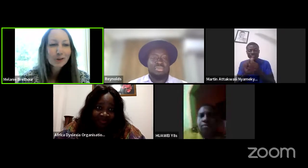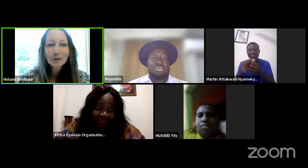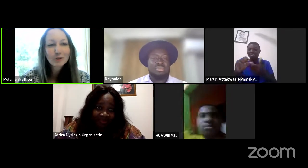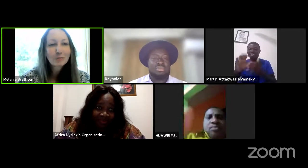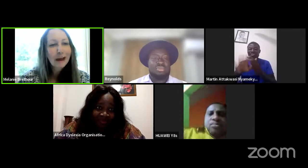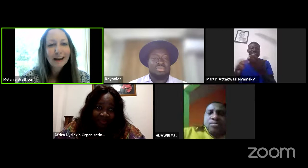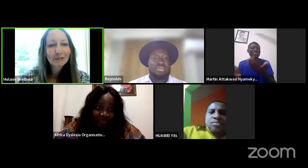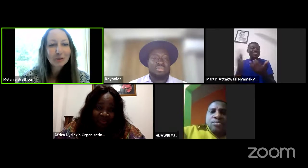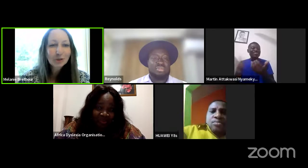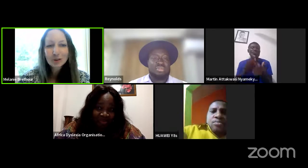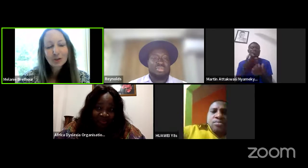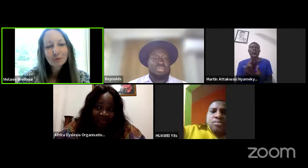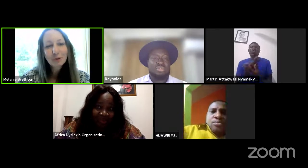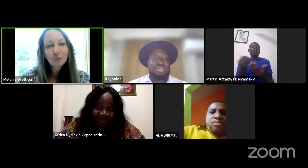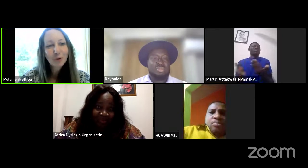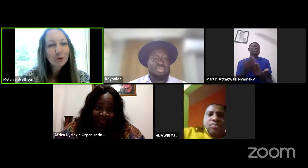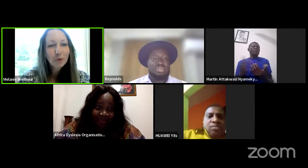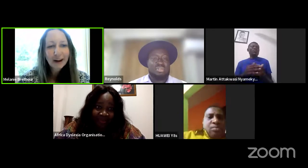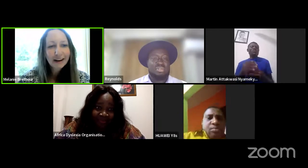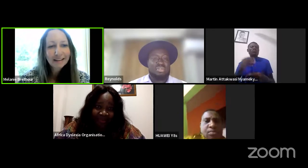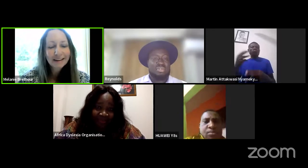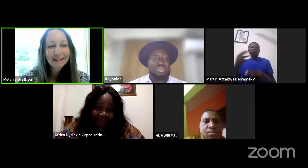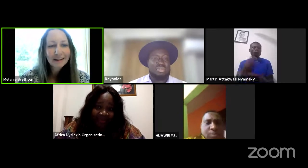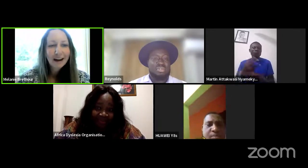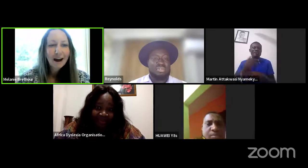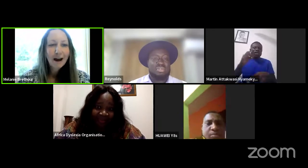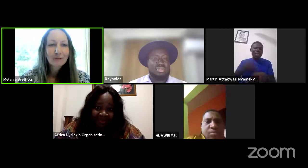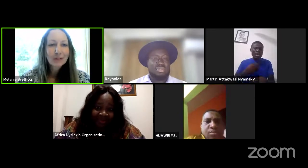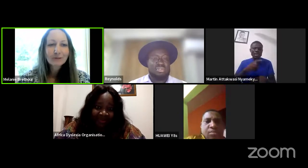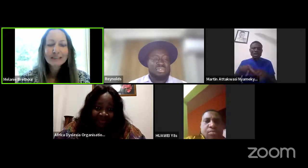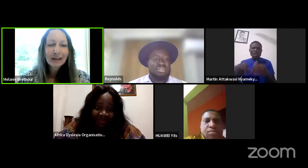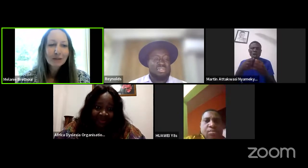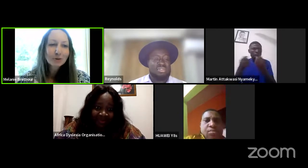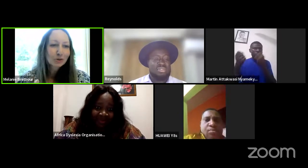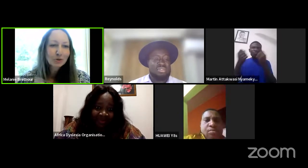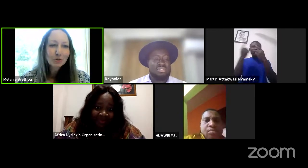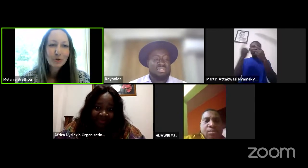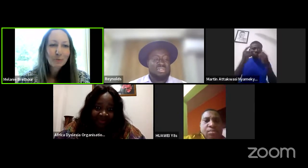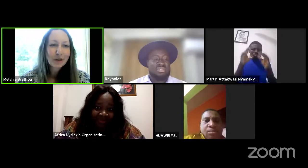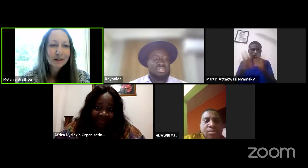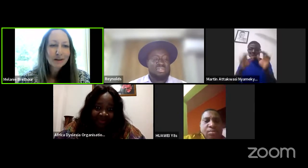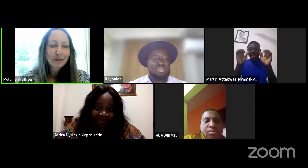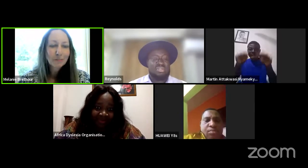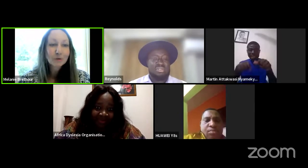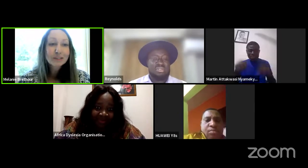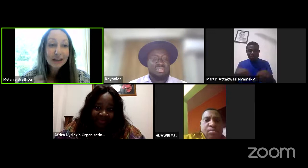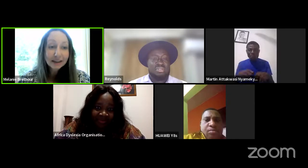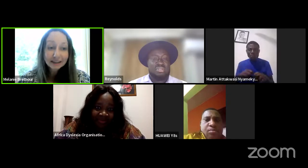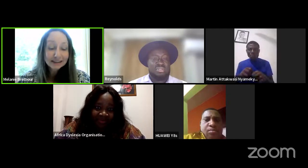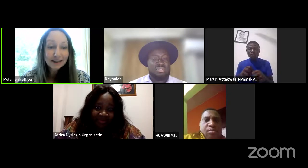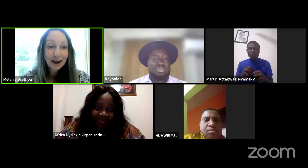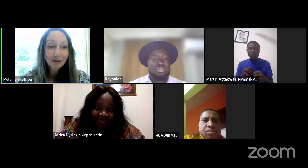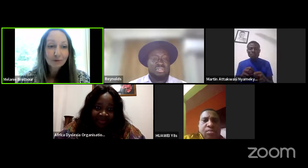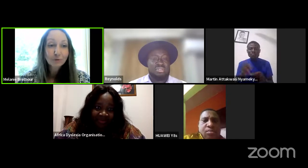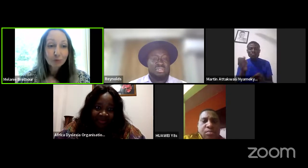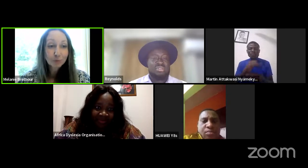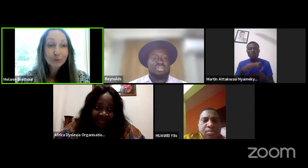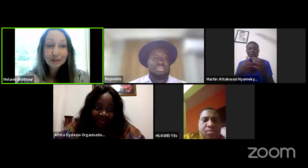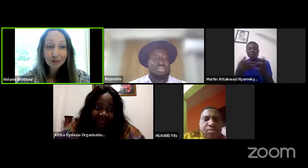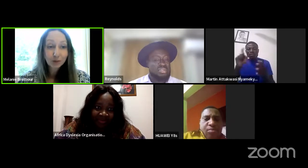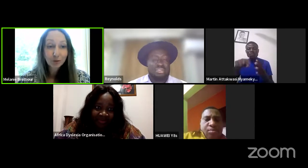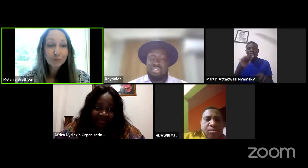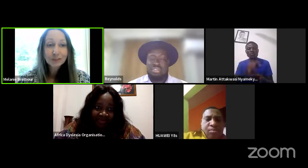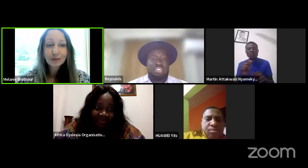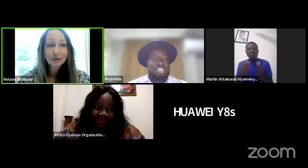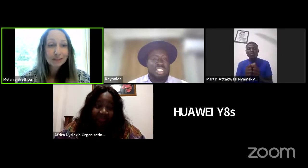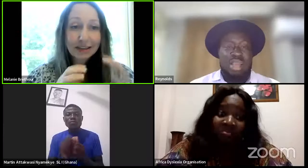solve the cube, and we were blown away. And then he was able to make mosaics out of